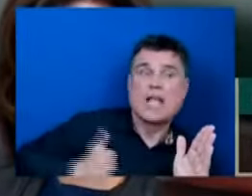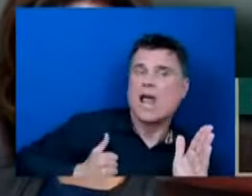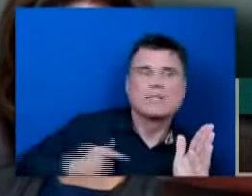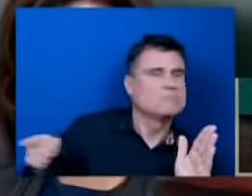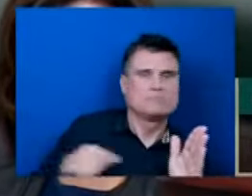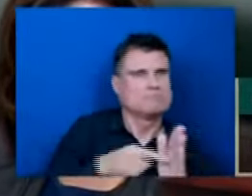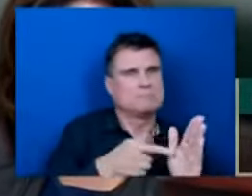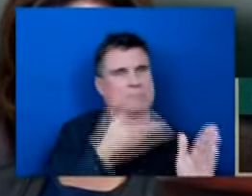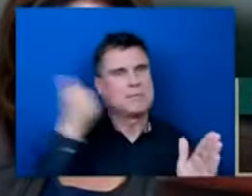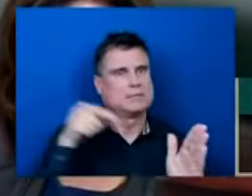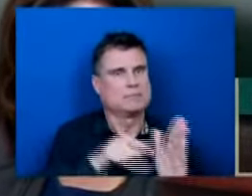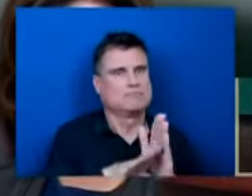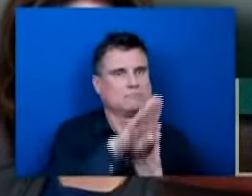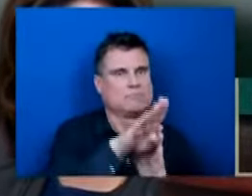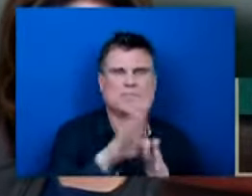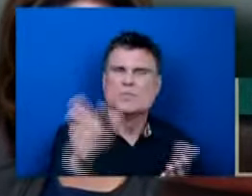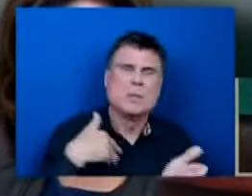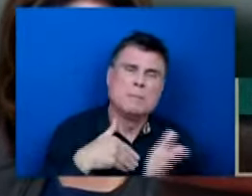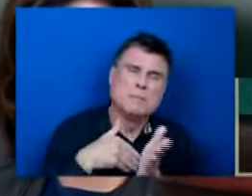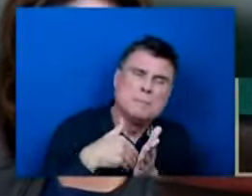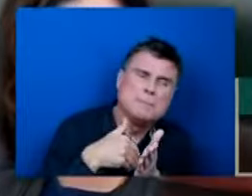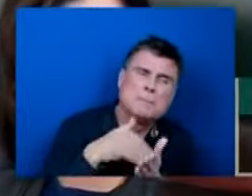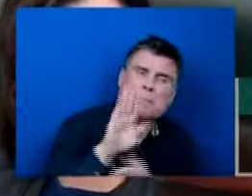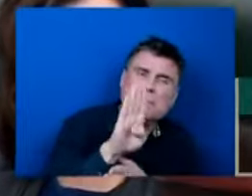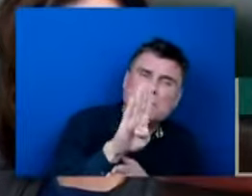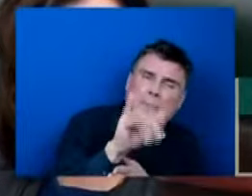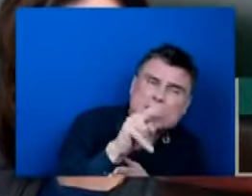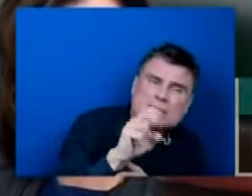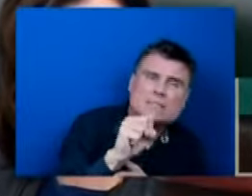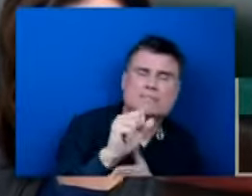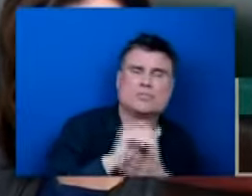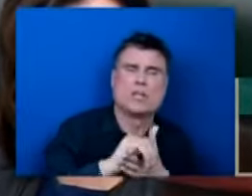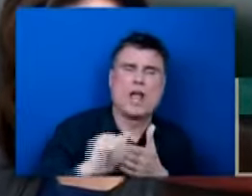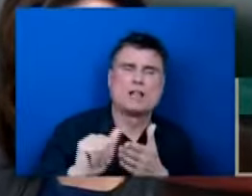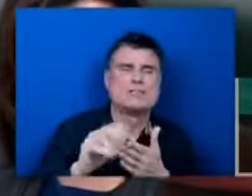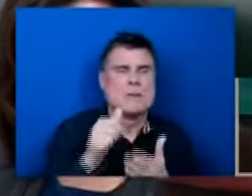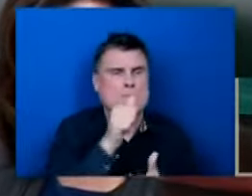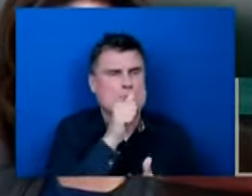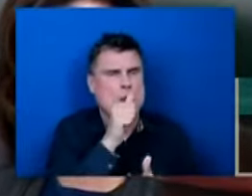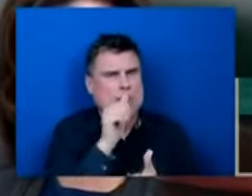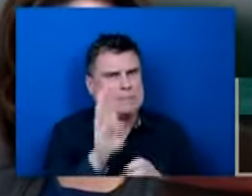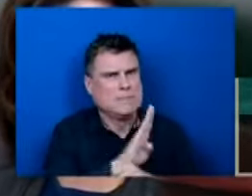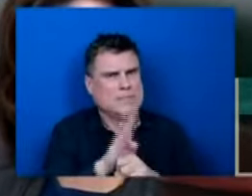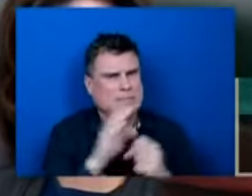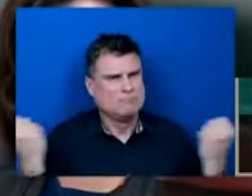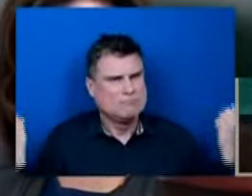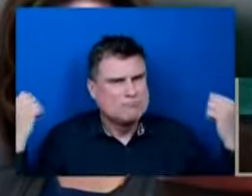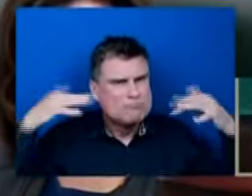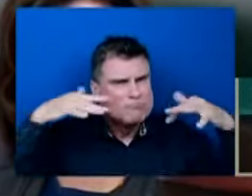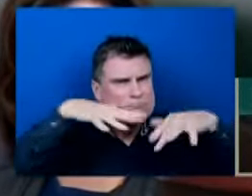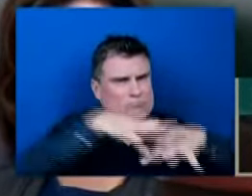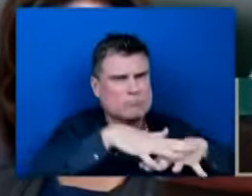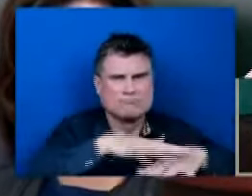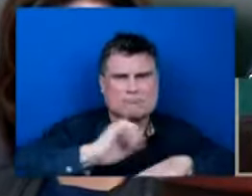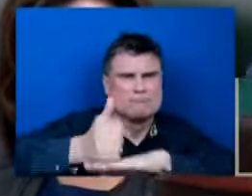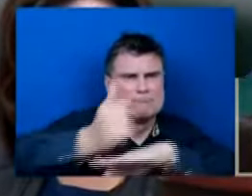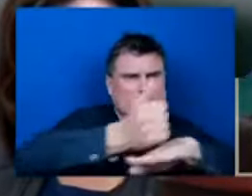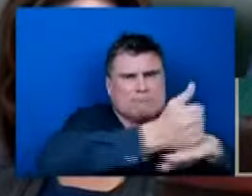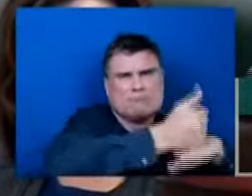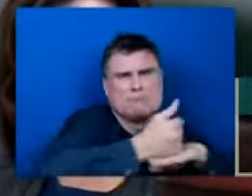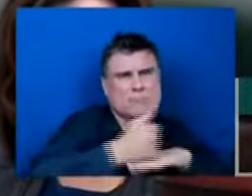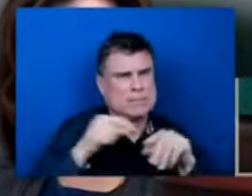are pouring into our province in the agriculture and agri-food industry, the petrochemical and hydrogen economy, as well